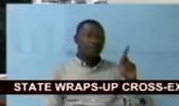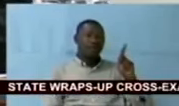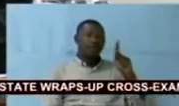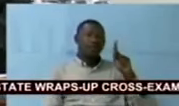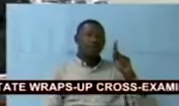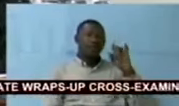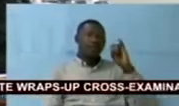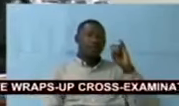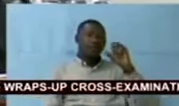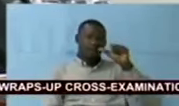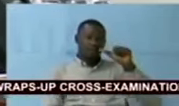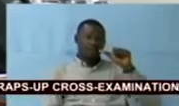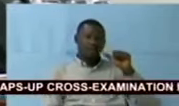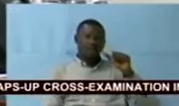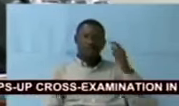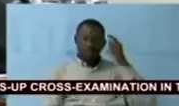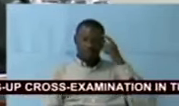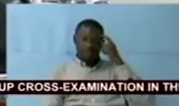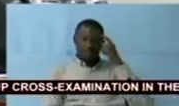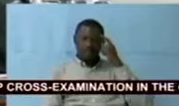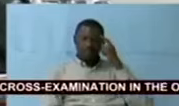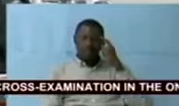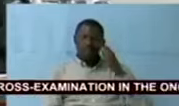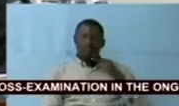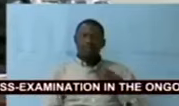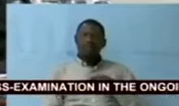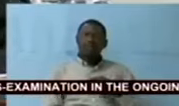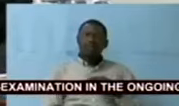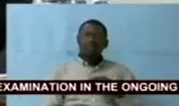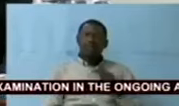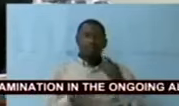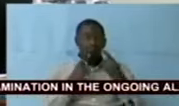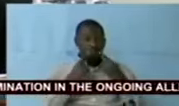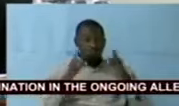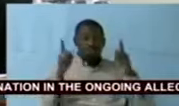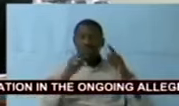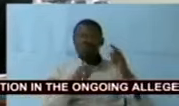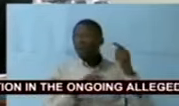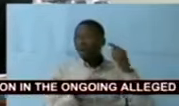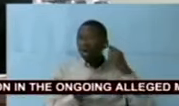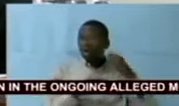I think news got round that he was going to acquit and discharge them. And